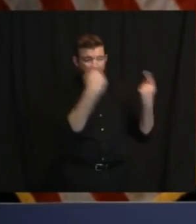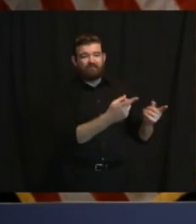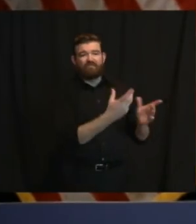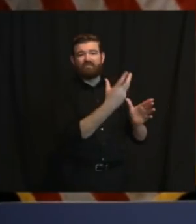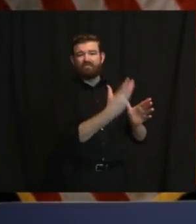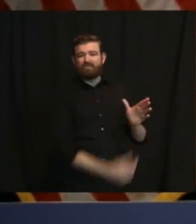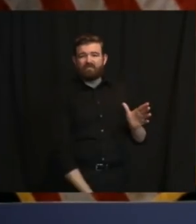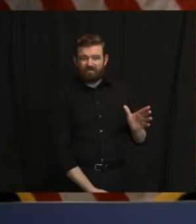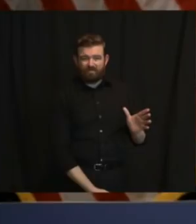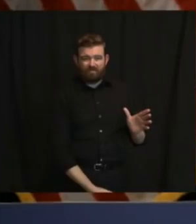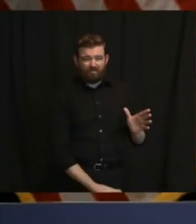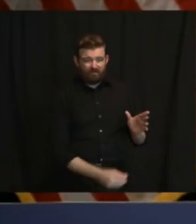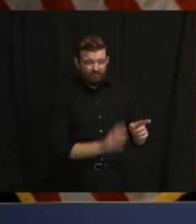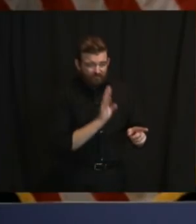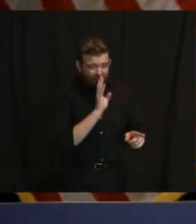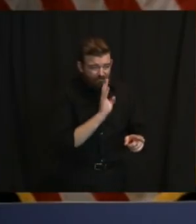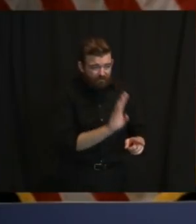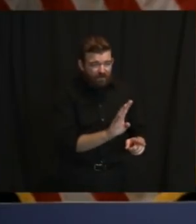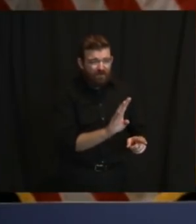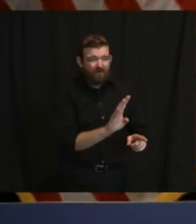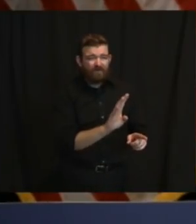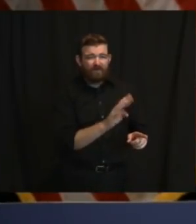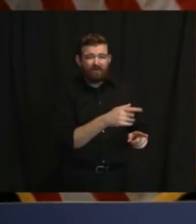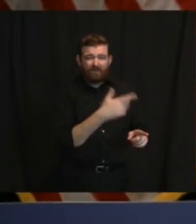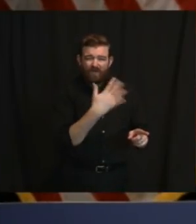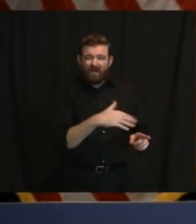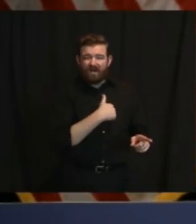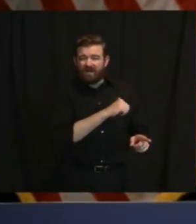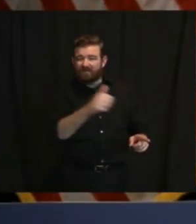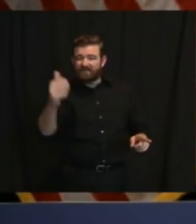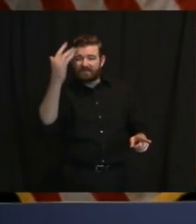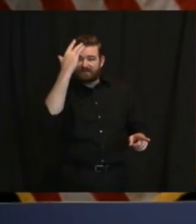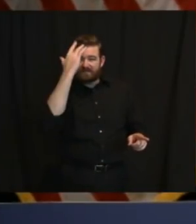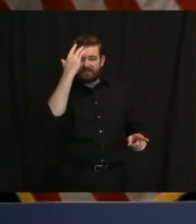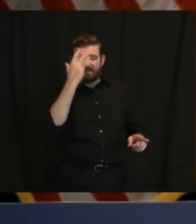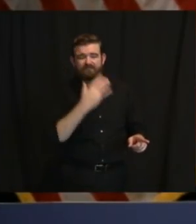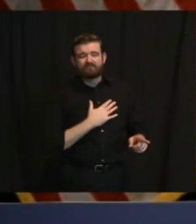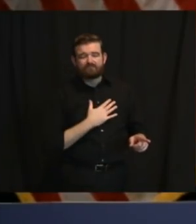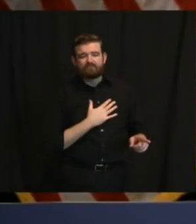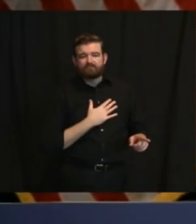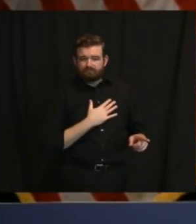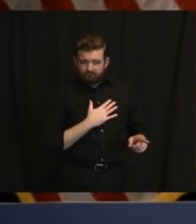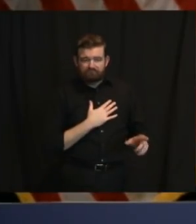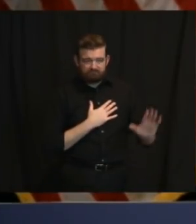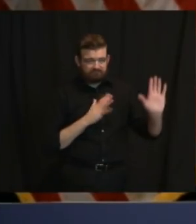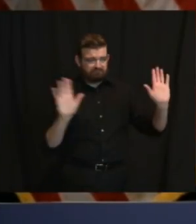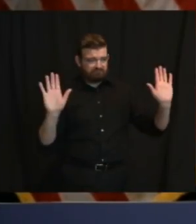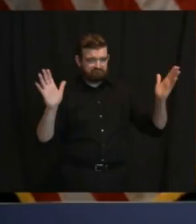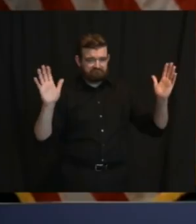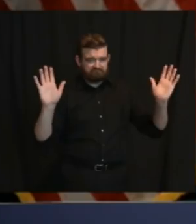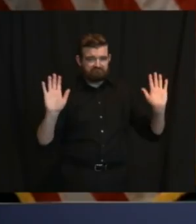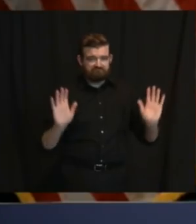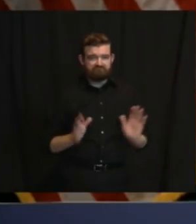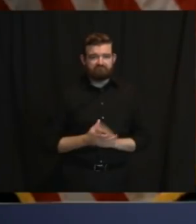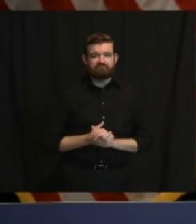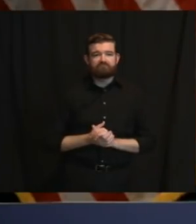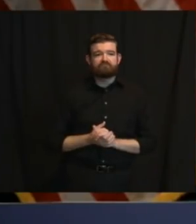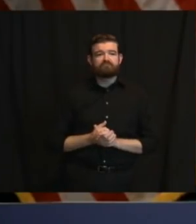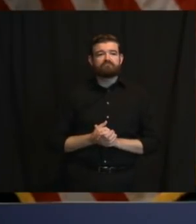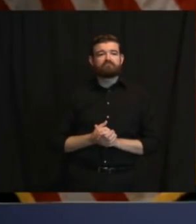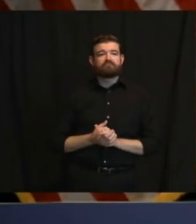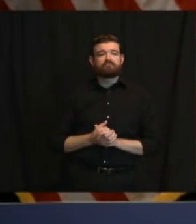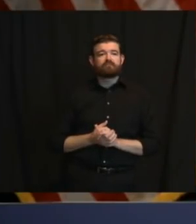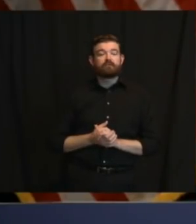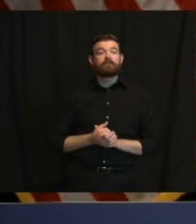4-year-old had an underlying medical condition. We're going to leave it at that. Your question on retailers. Come on